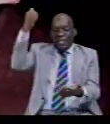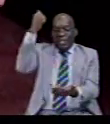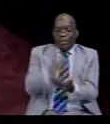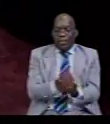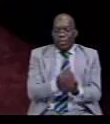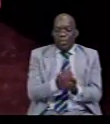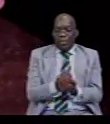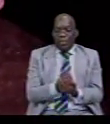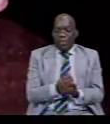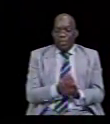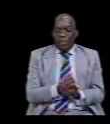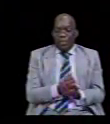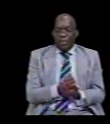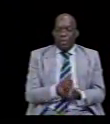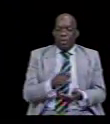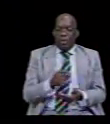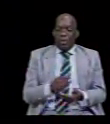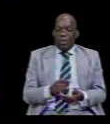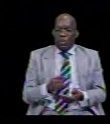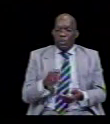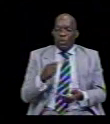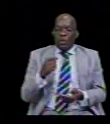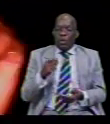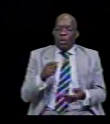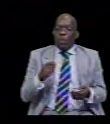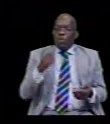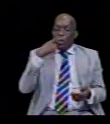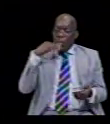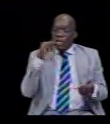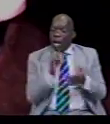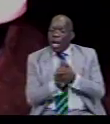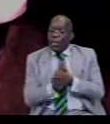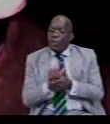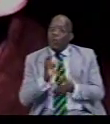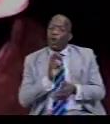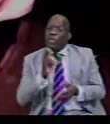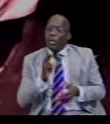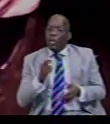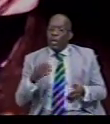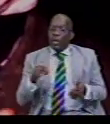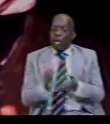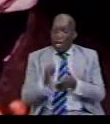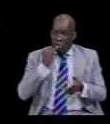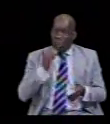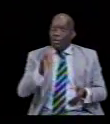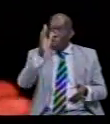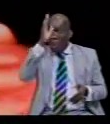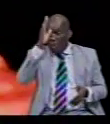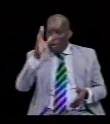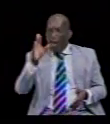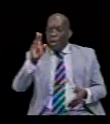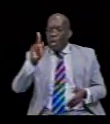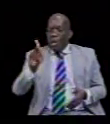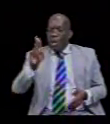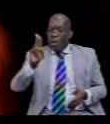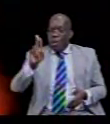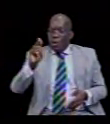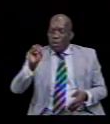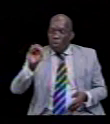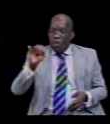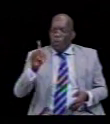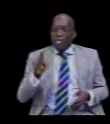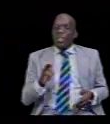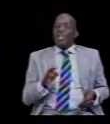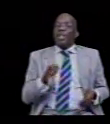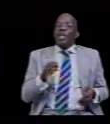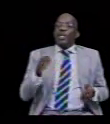Who is that? That's Papa Kumuyi. That's my pastor. Papa Kumuyi says he will not allow me to come. Jesus